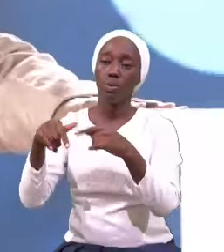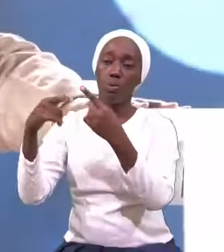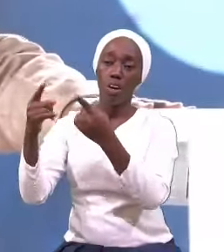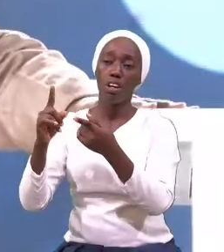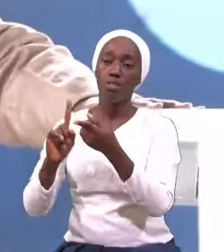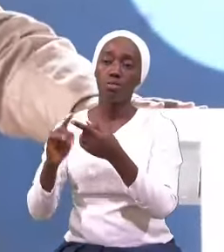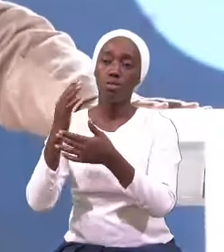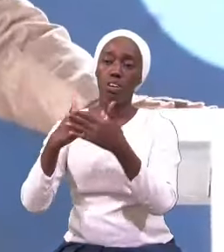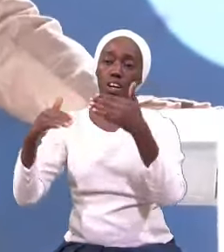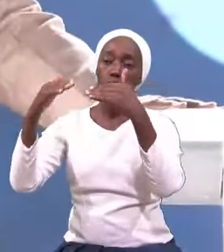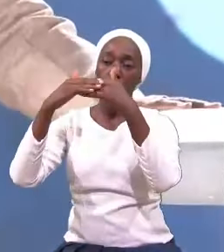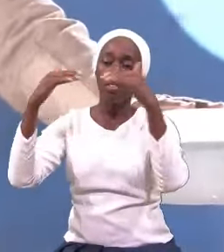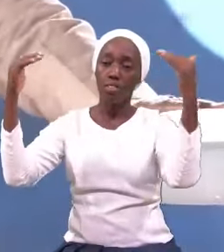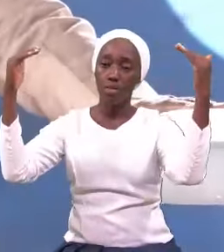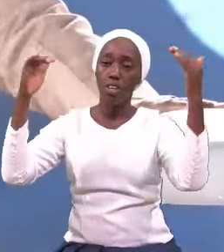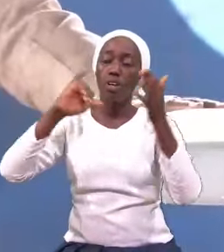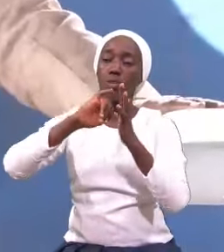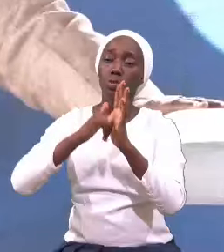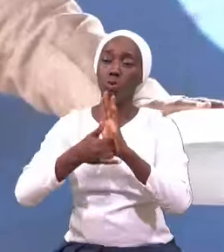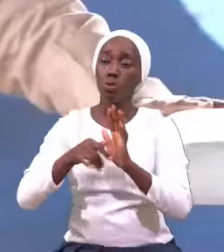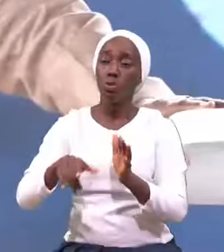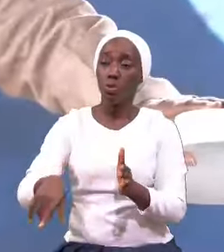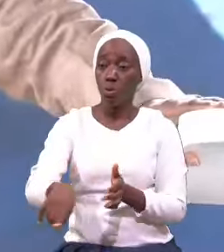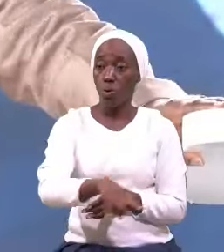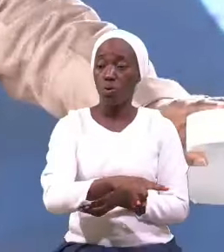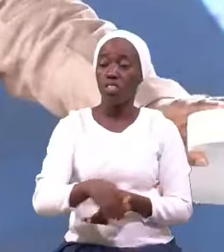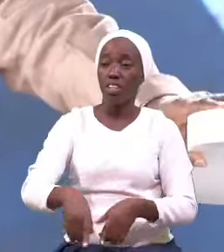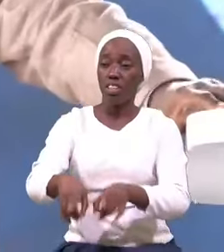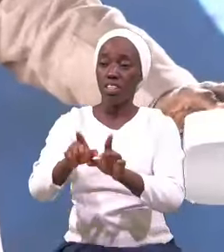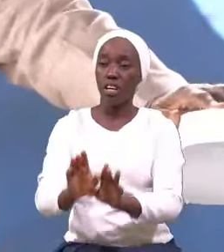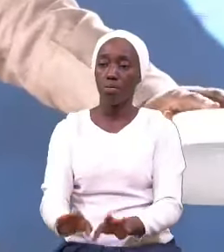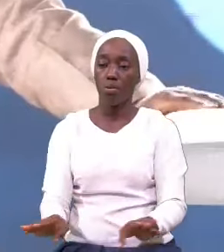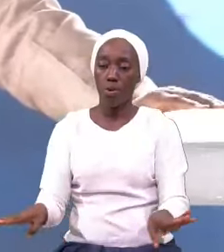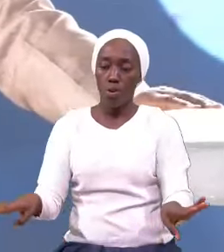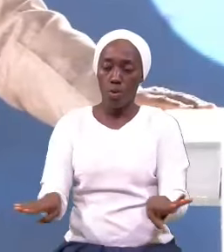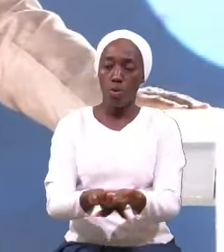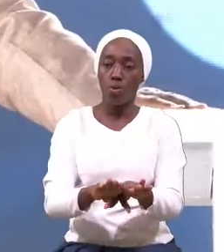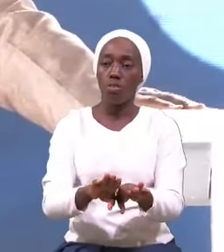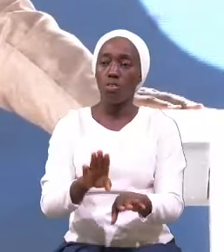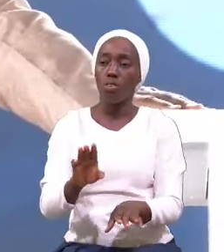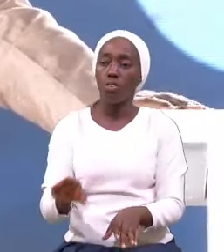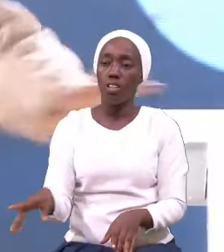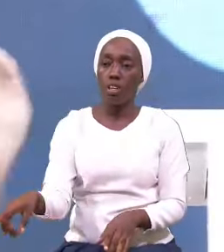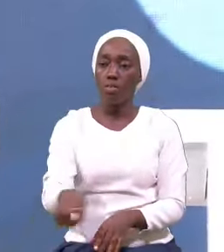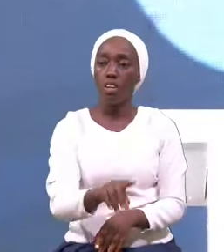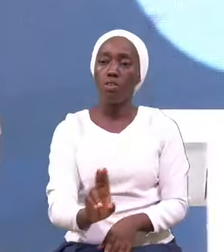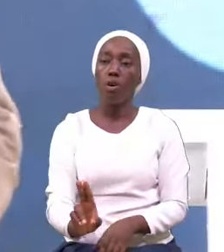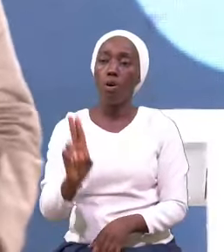locked themselves up in a room in Jerusalem.